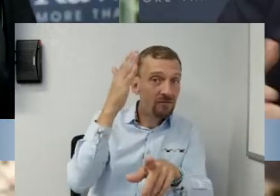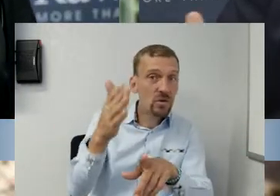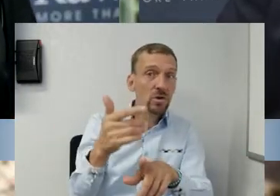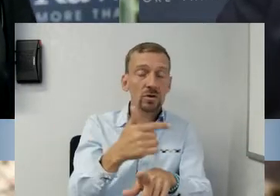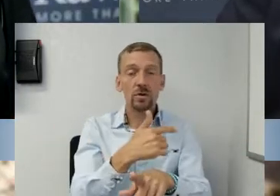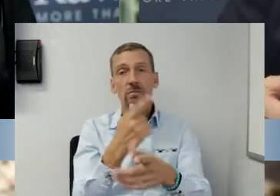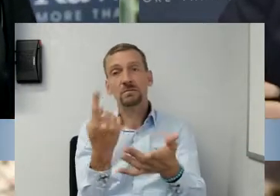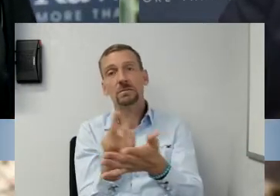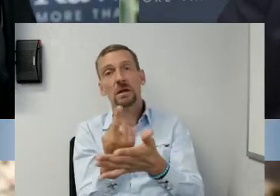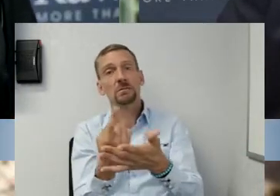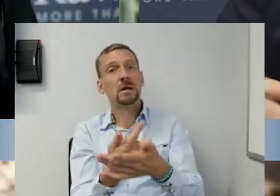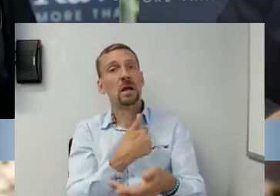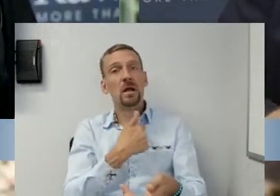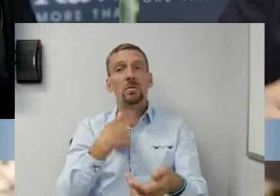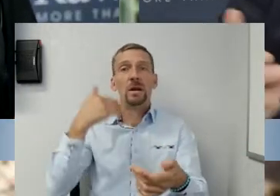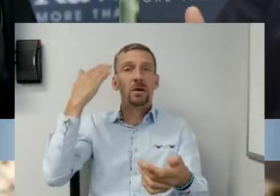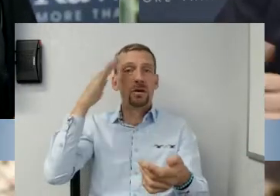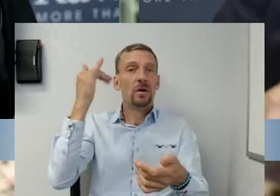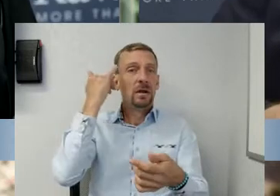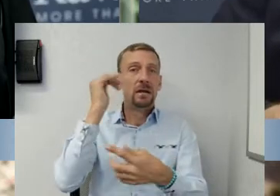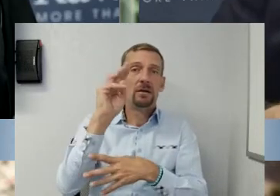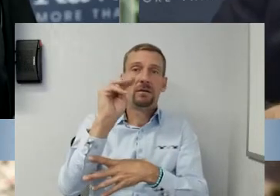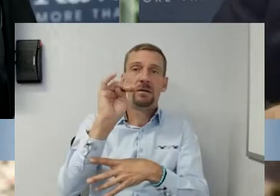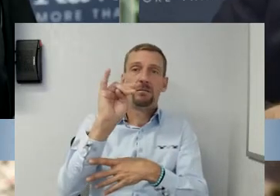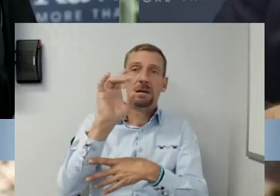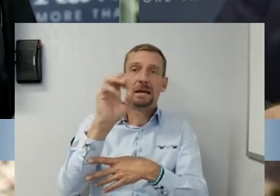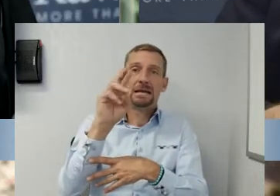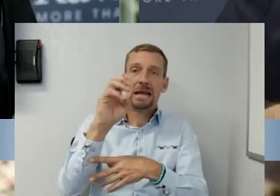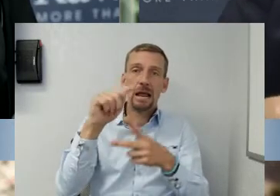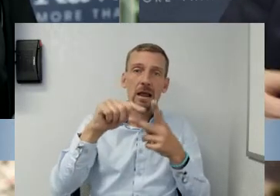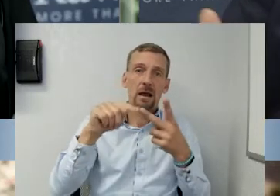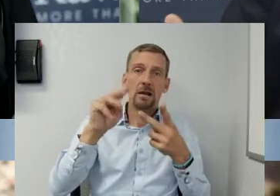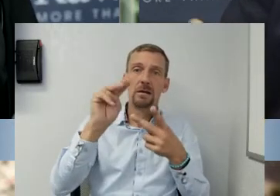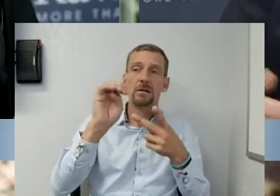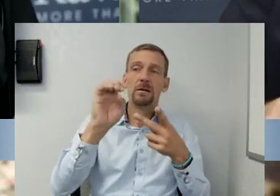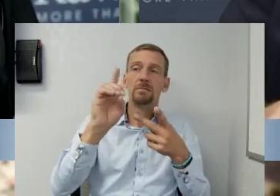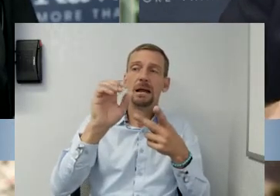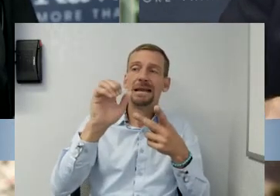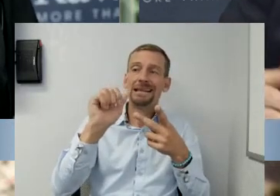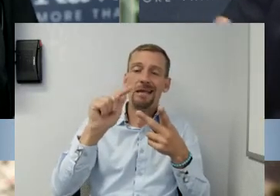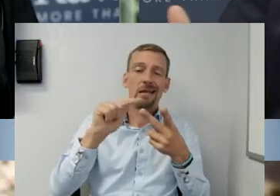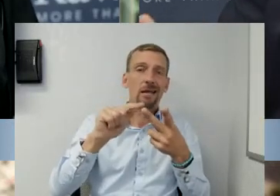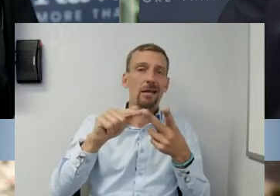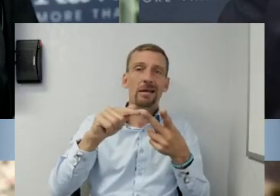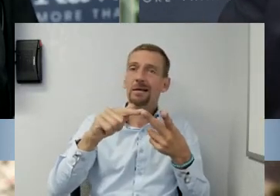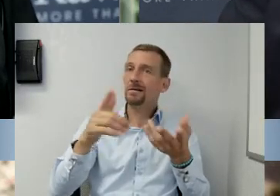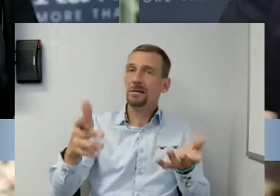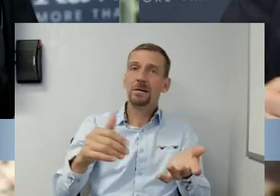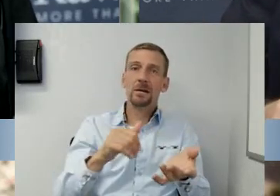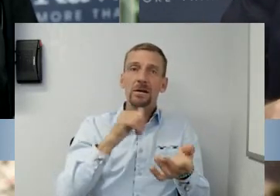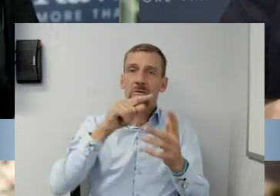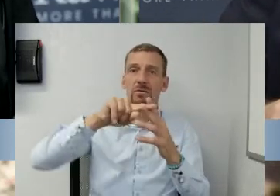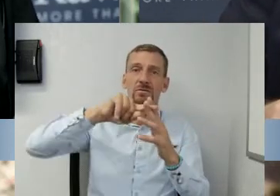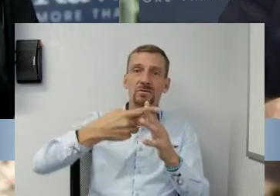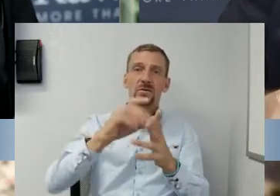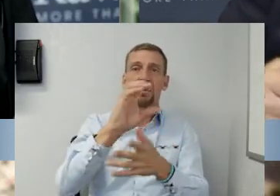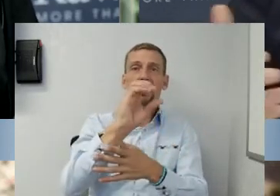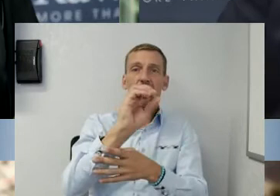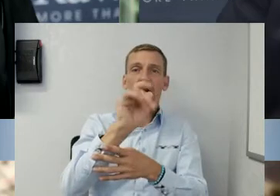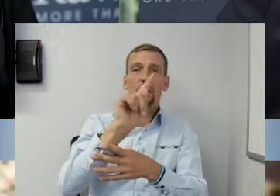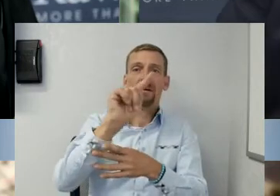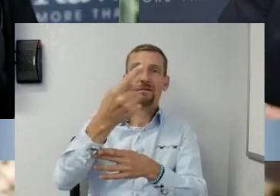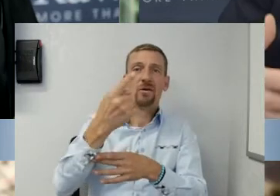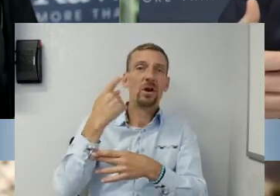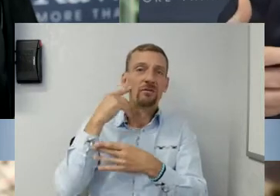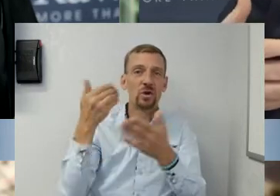never know what Medicare or Medi-Cal or, what we might experience. The federal fiscal year doesn't start till October 1, so here